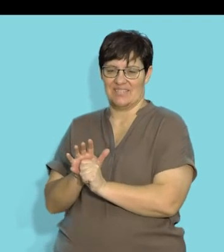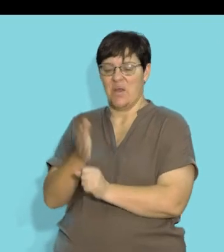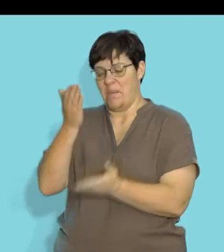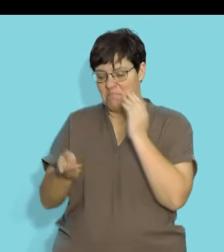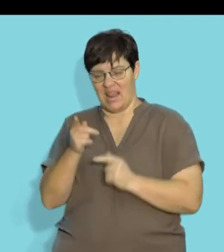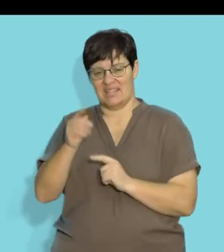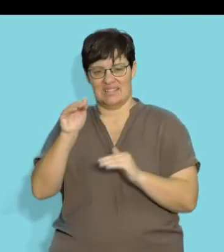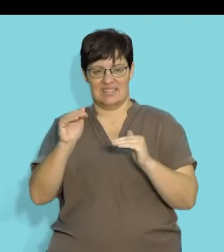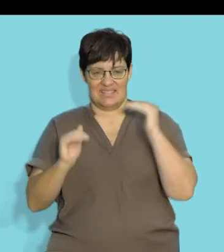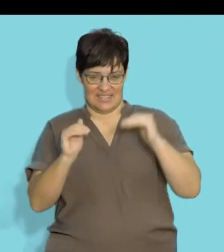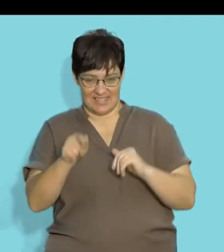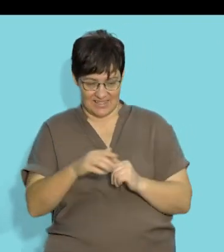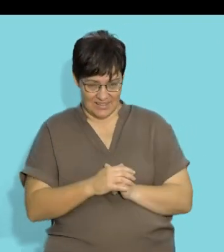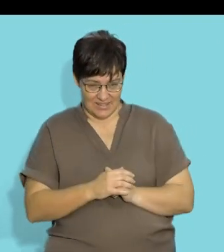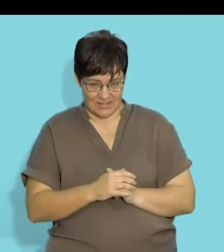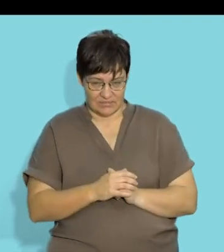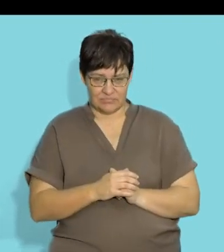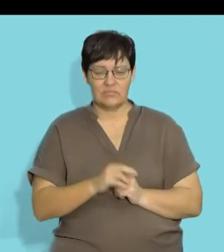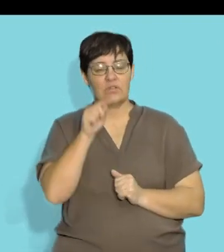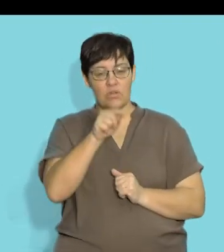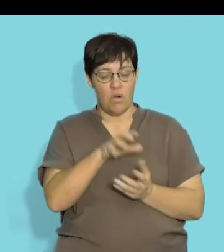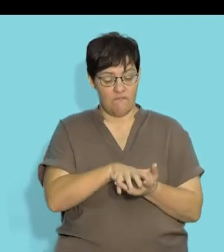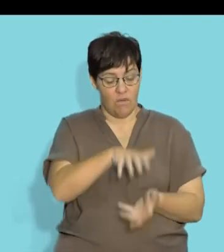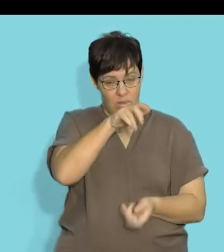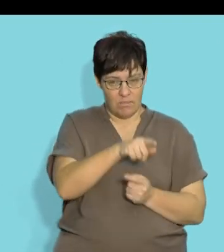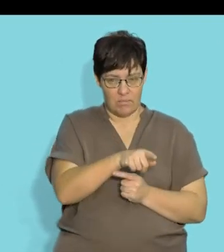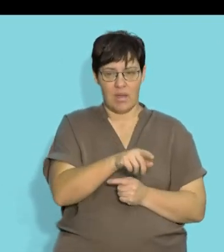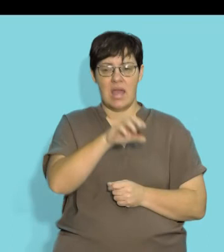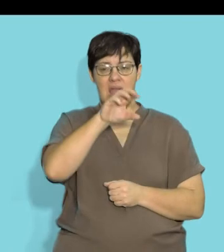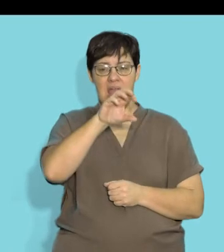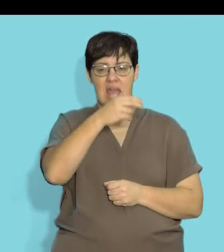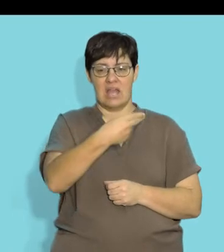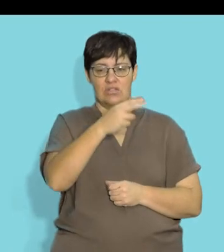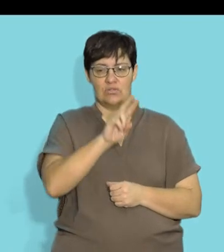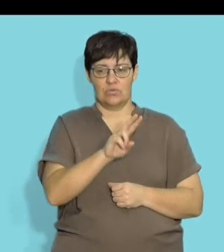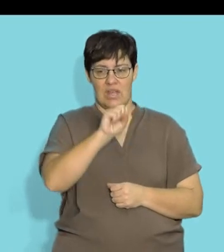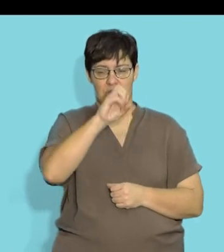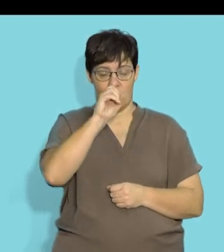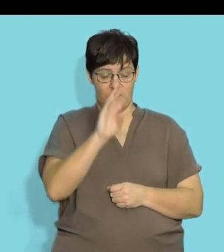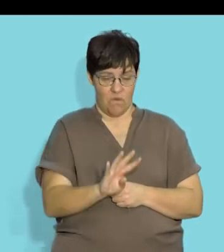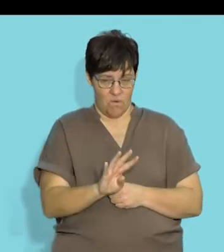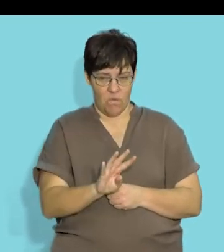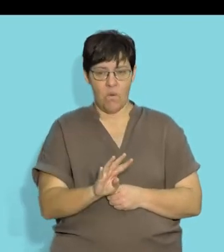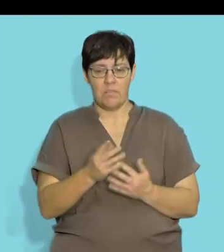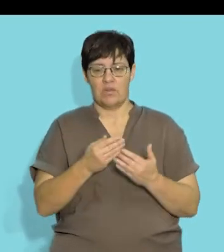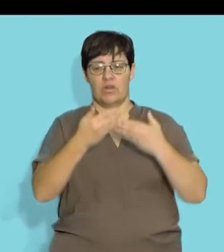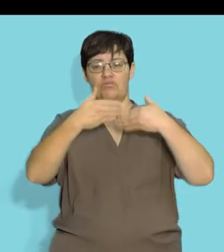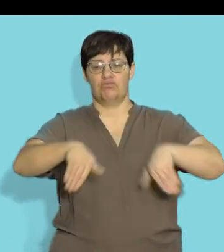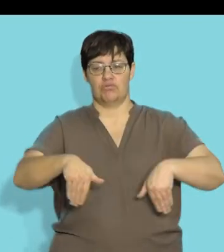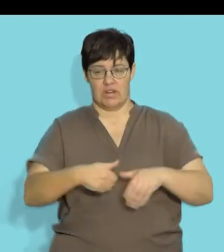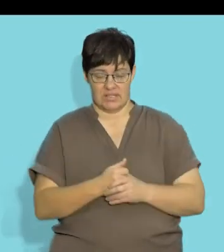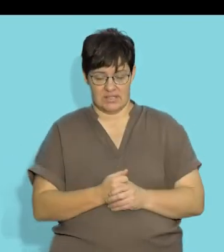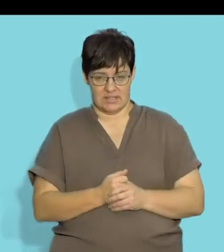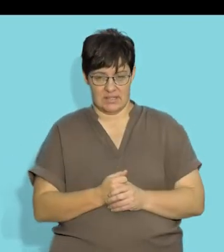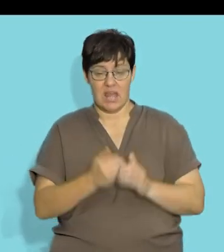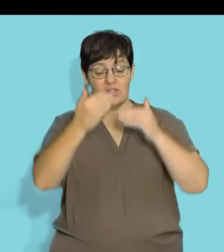that equation of reaction. So this volume of sulfuric acid is neutralized. Okay, once it says neutralized,